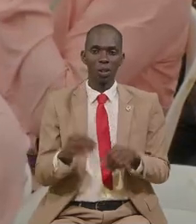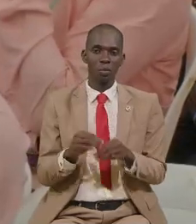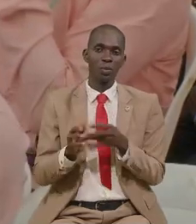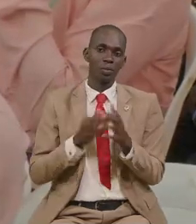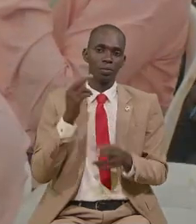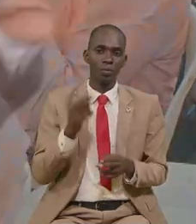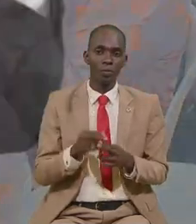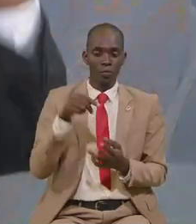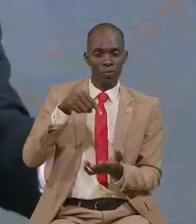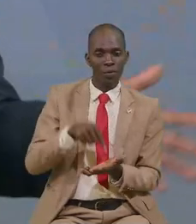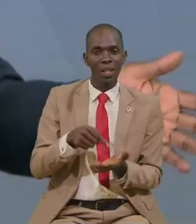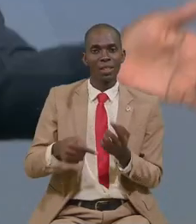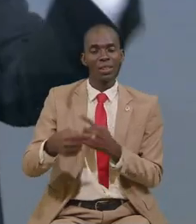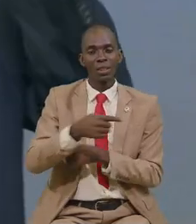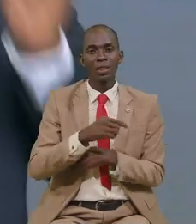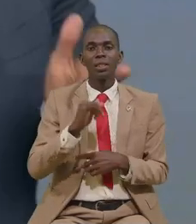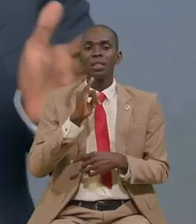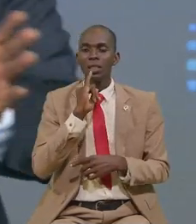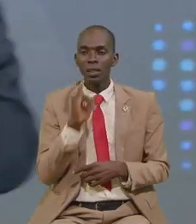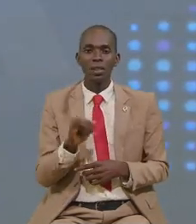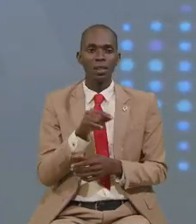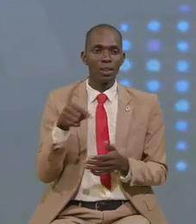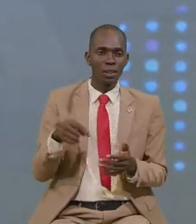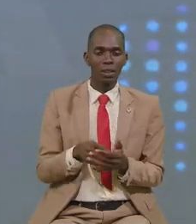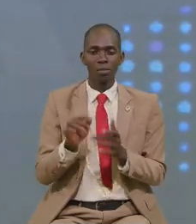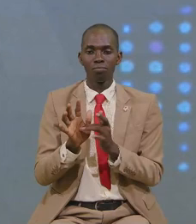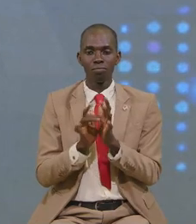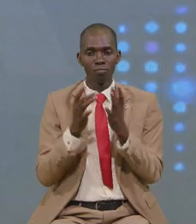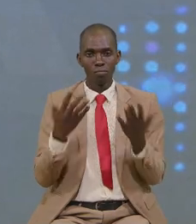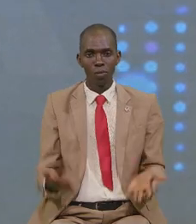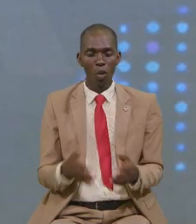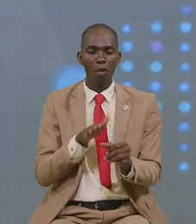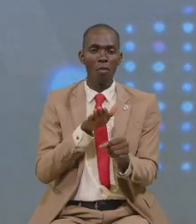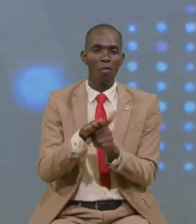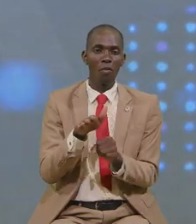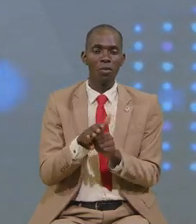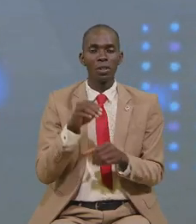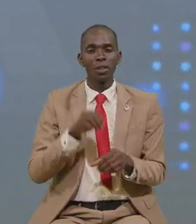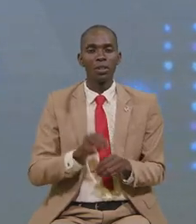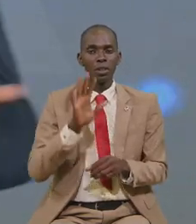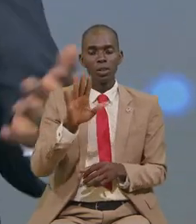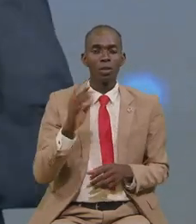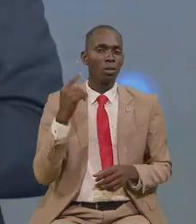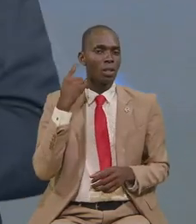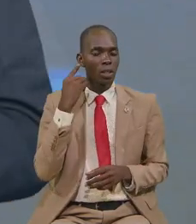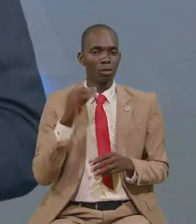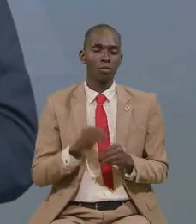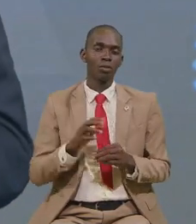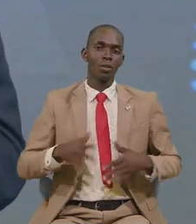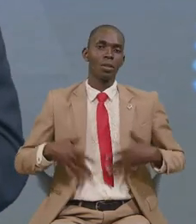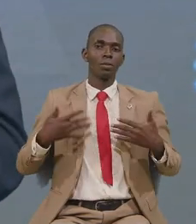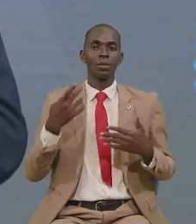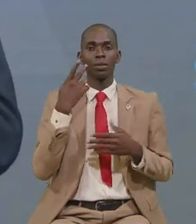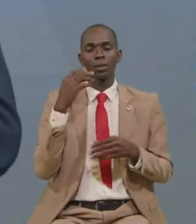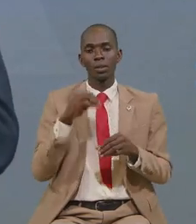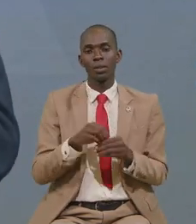day is this scripture fulfilled in your ears. Look at verse